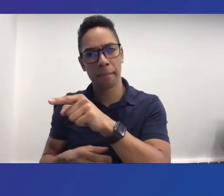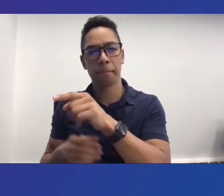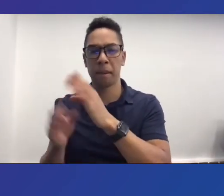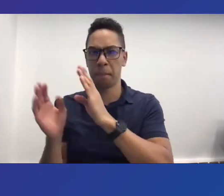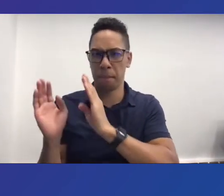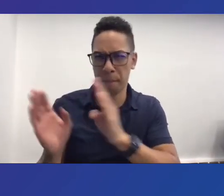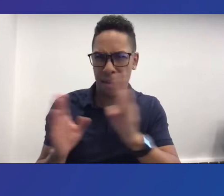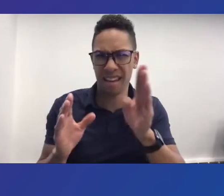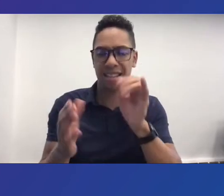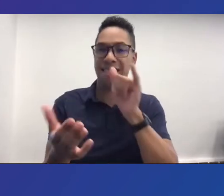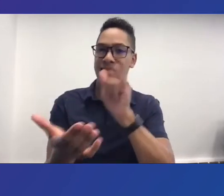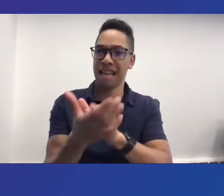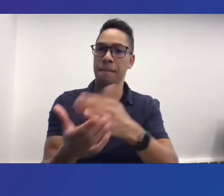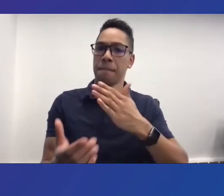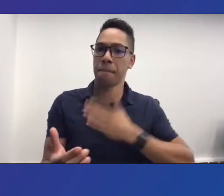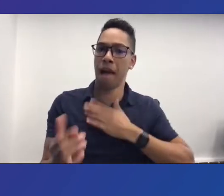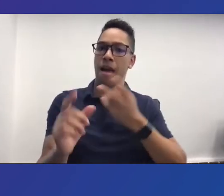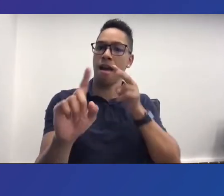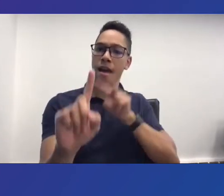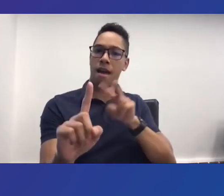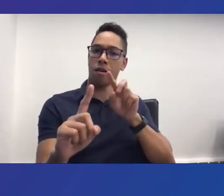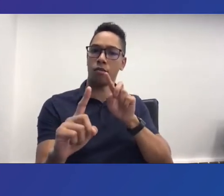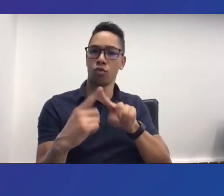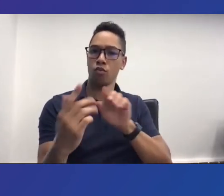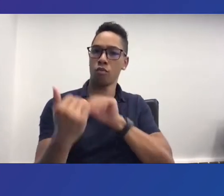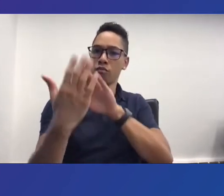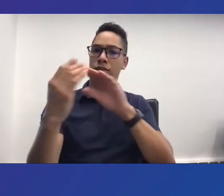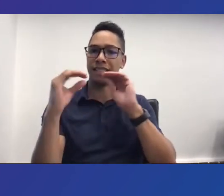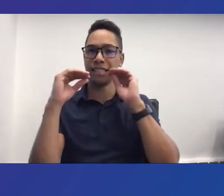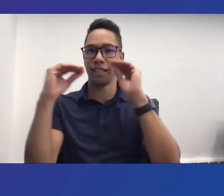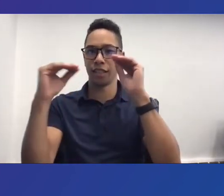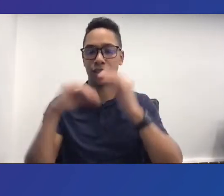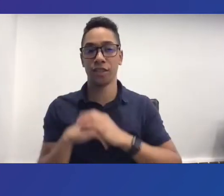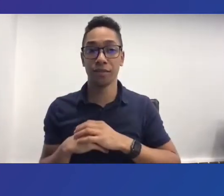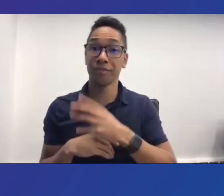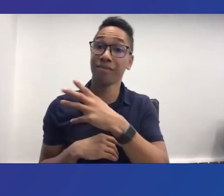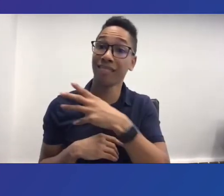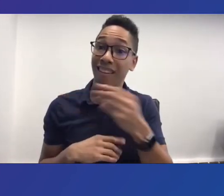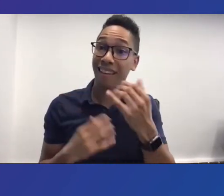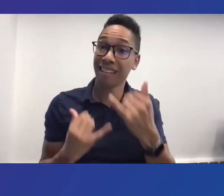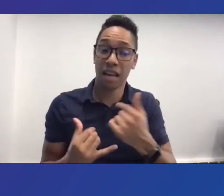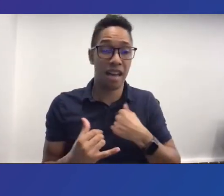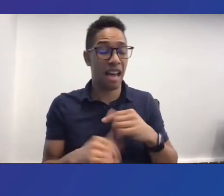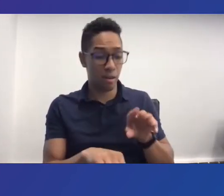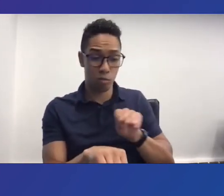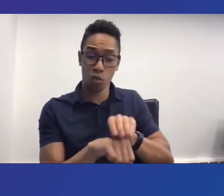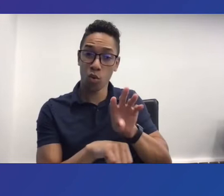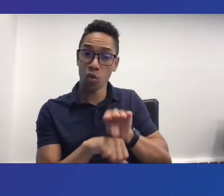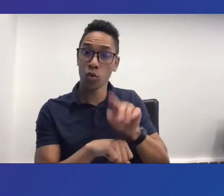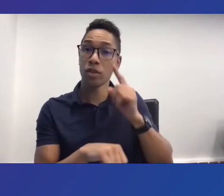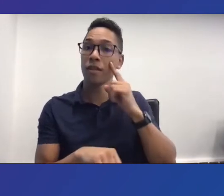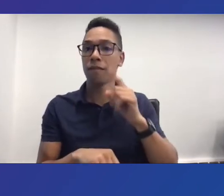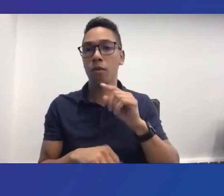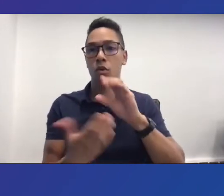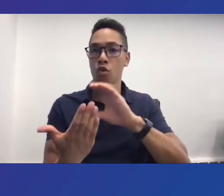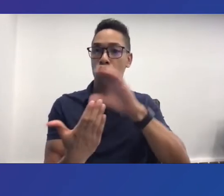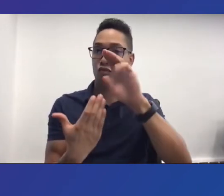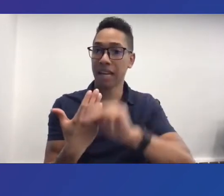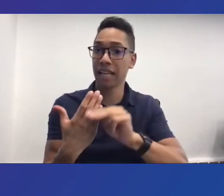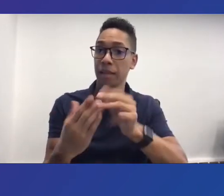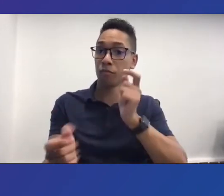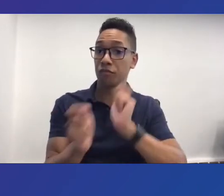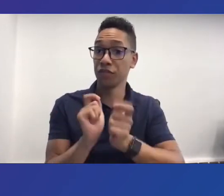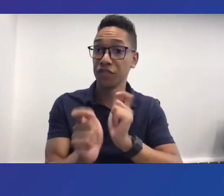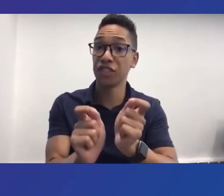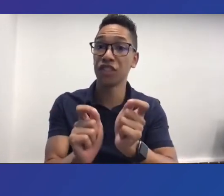the lens in which I approach my teaching. And then also even now I do a lot, I've done consulting with curriculum revision and what have you for people. So in a